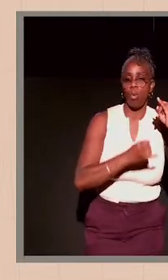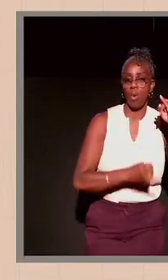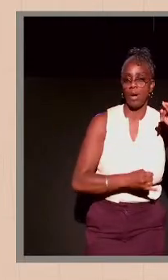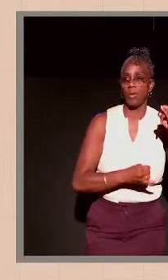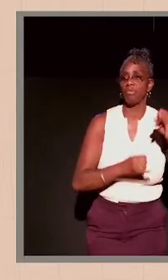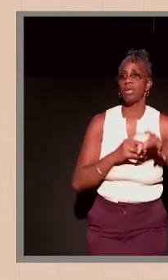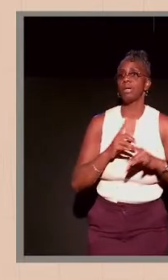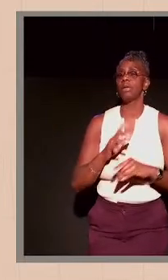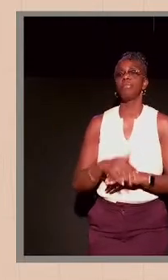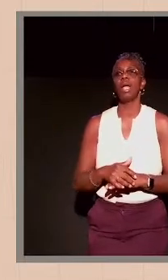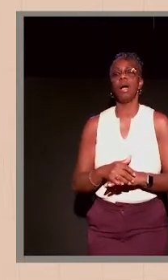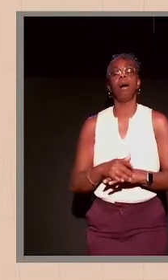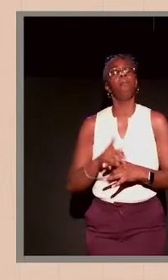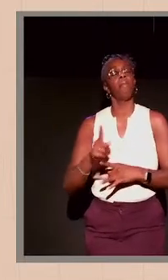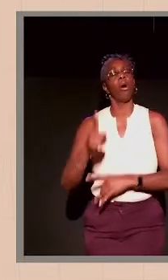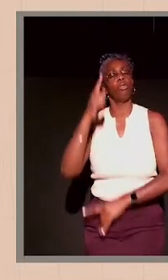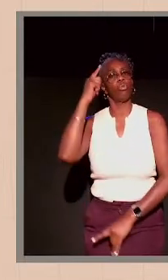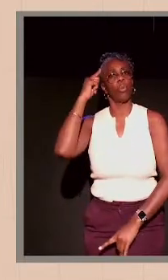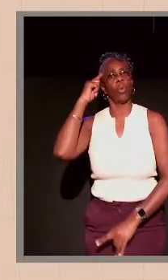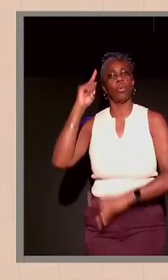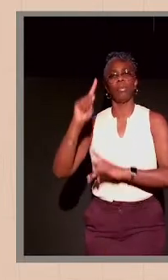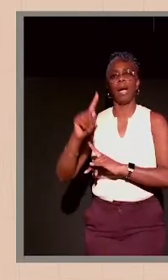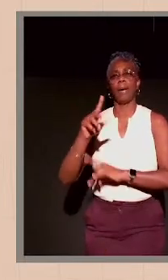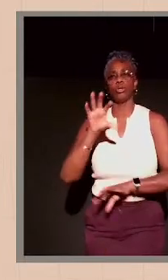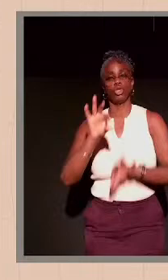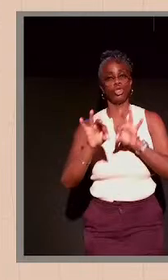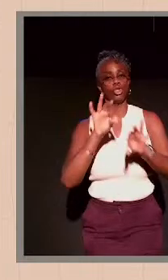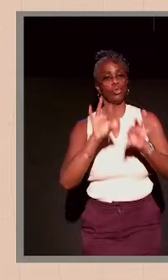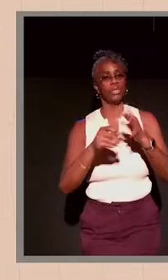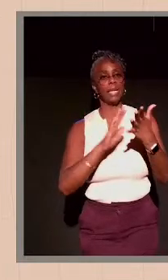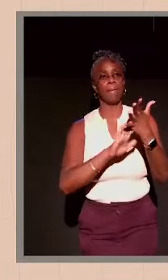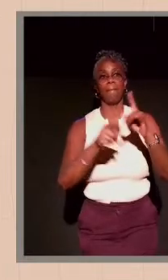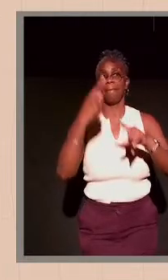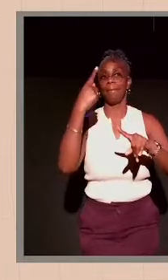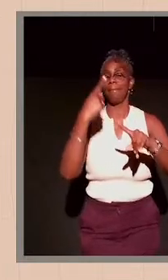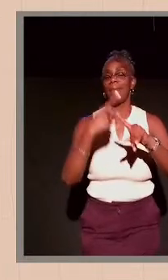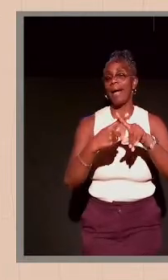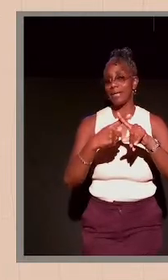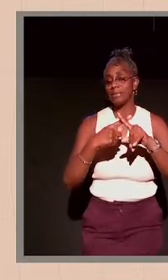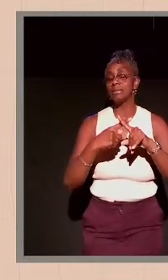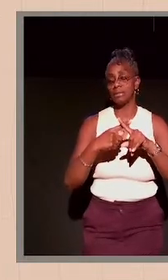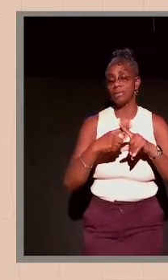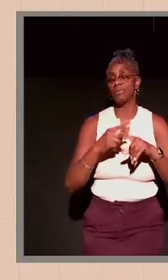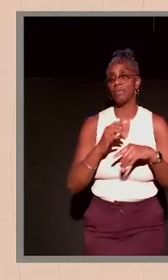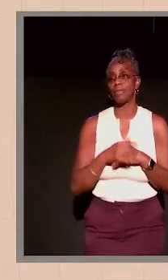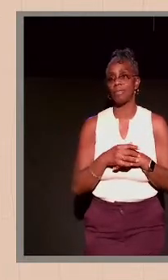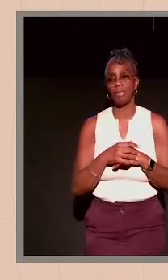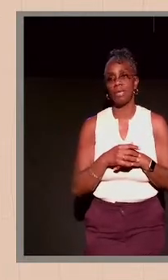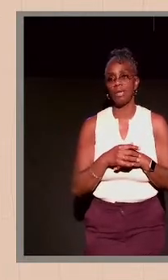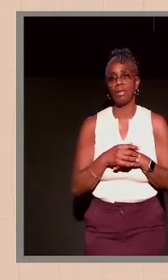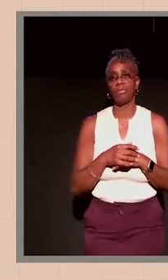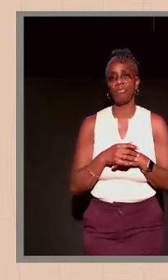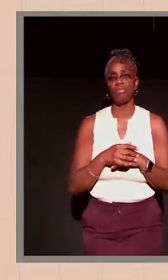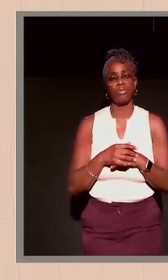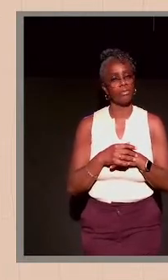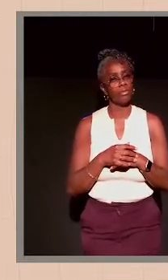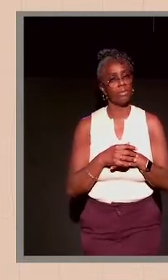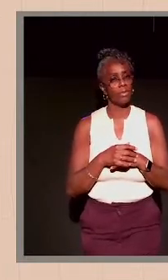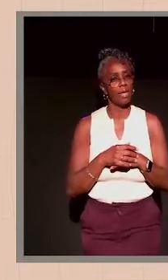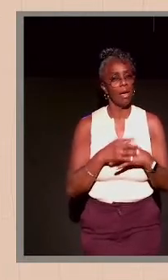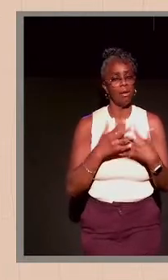my initial impetus for choosing Max had a lot to do with its